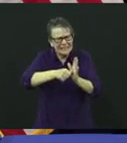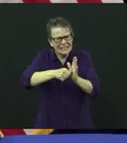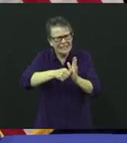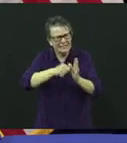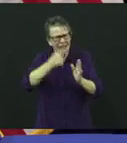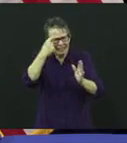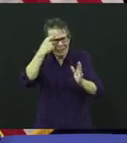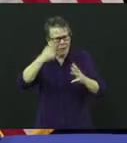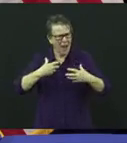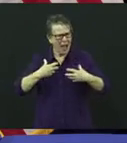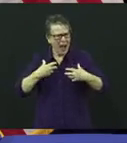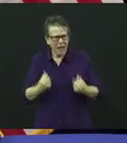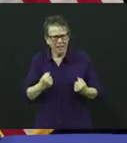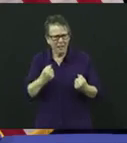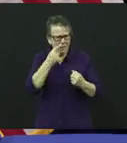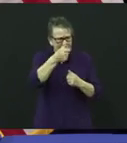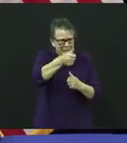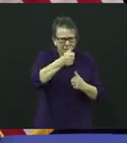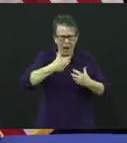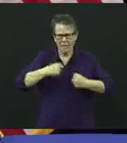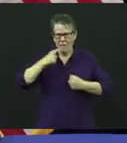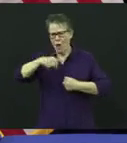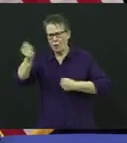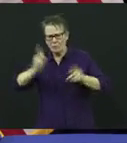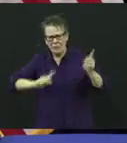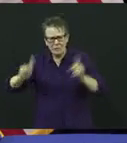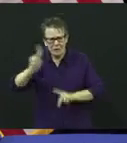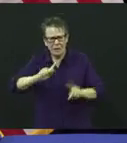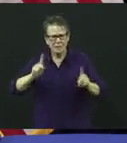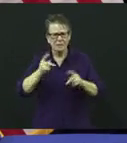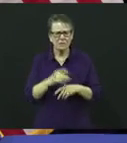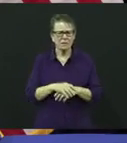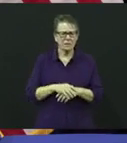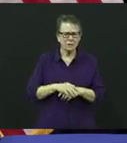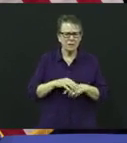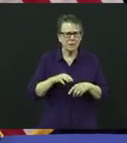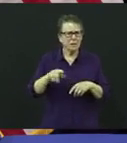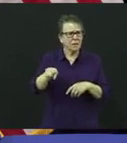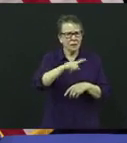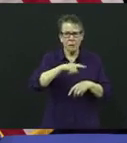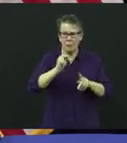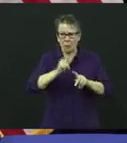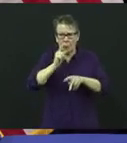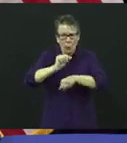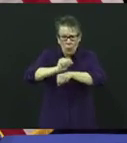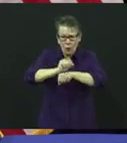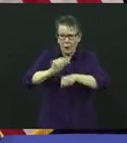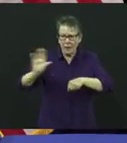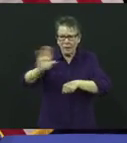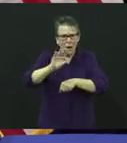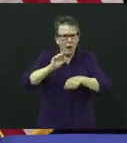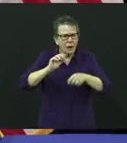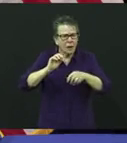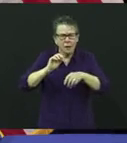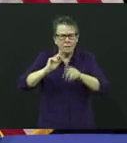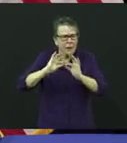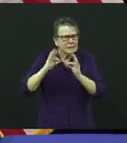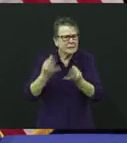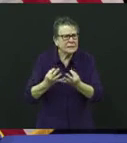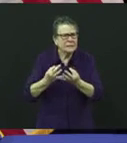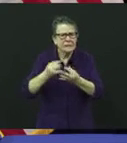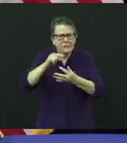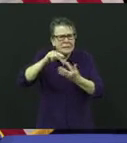lives, their families' lives, and your life. Inquiries about failures to comply should be directed at the following